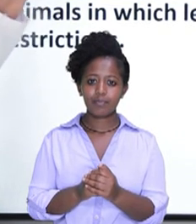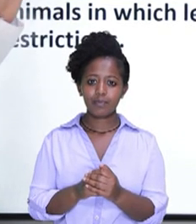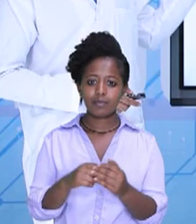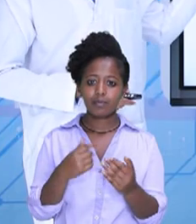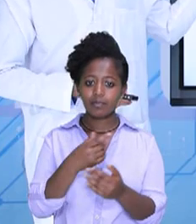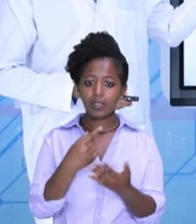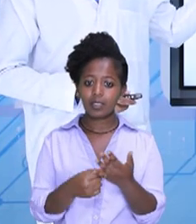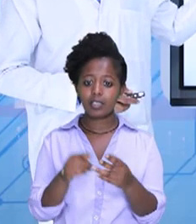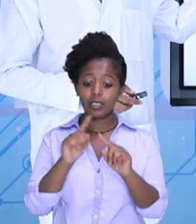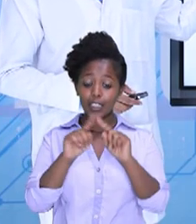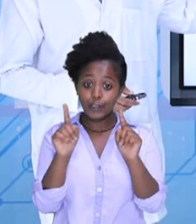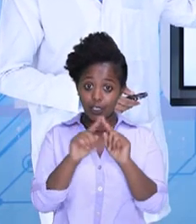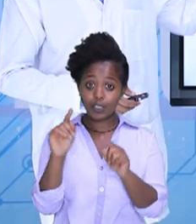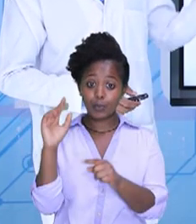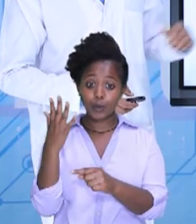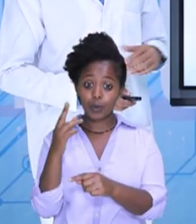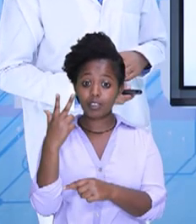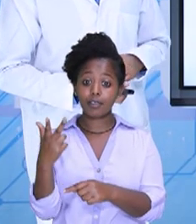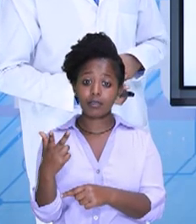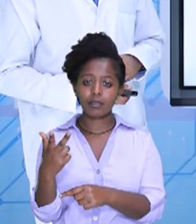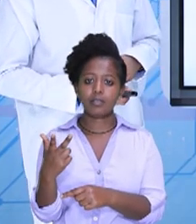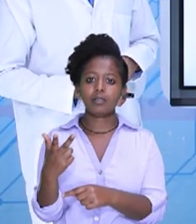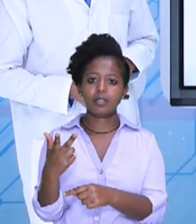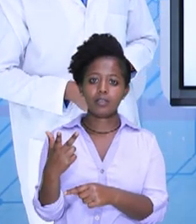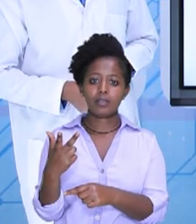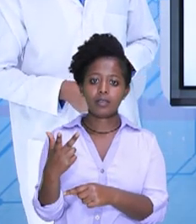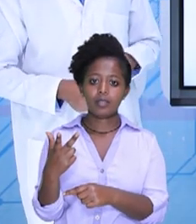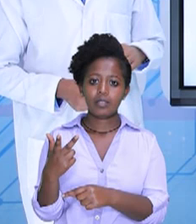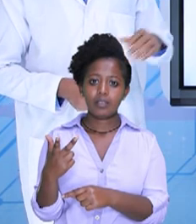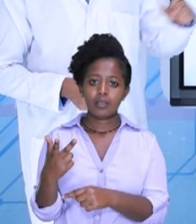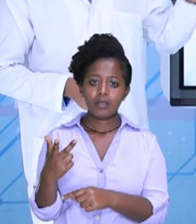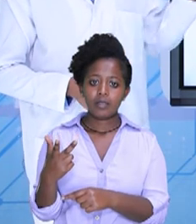And this is the difference between the three of